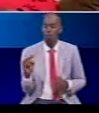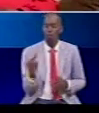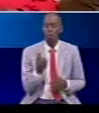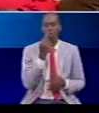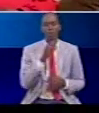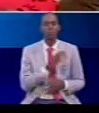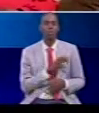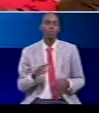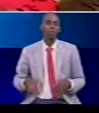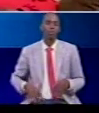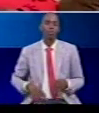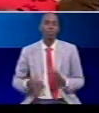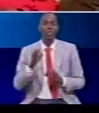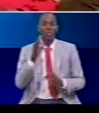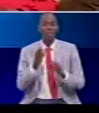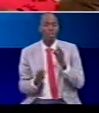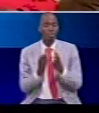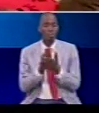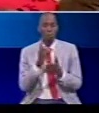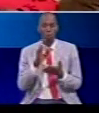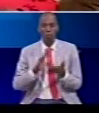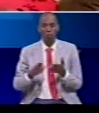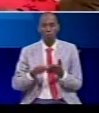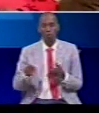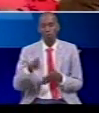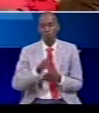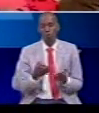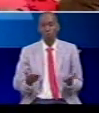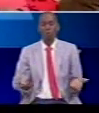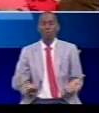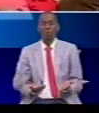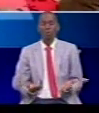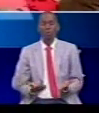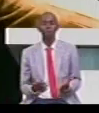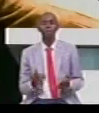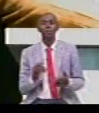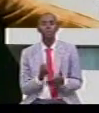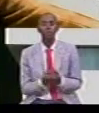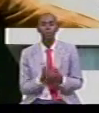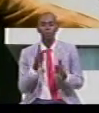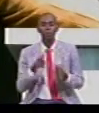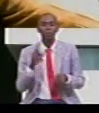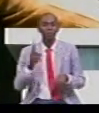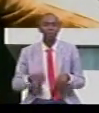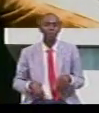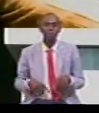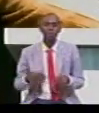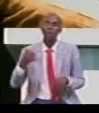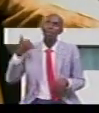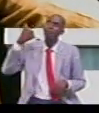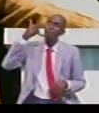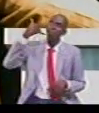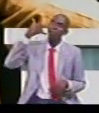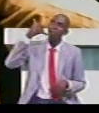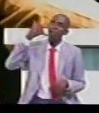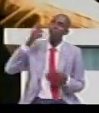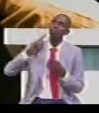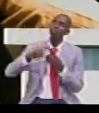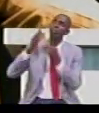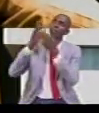if somebody forgives you here, it cannot telephone heaven and